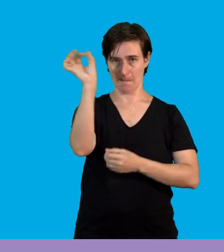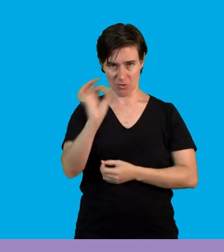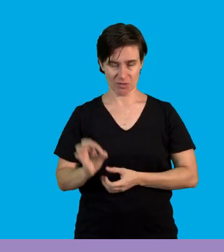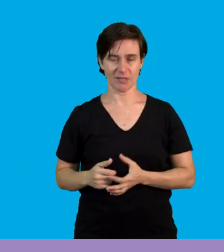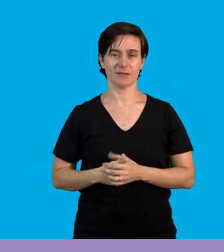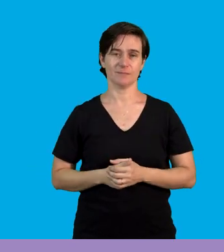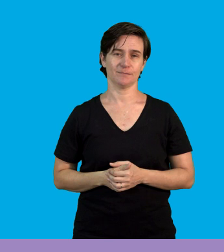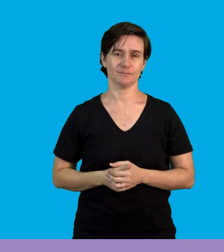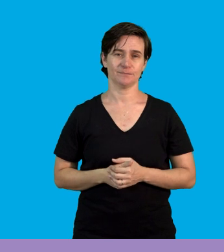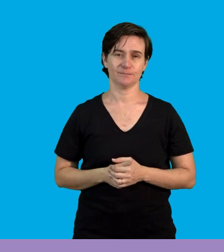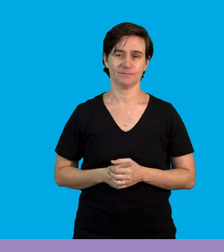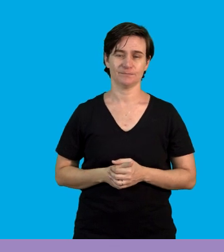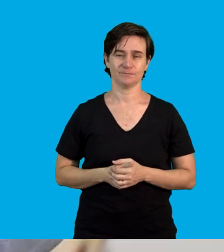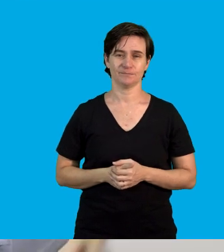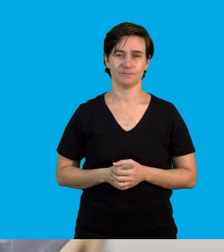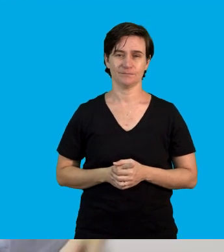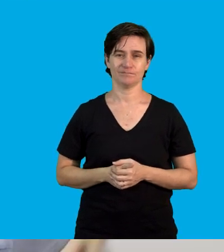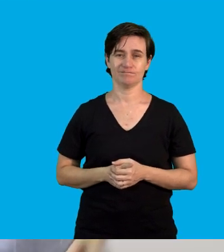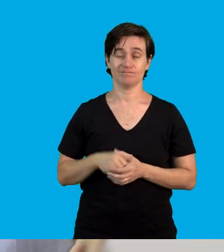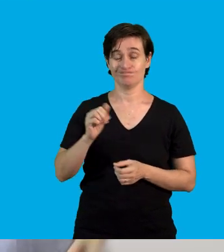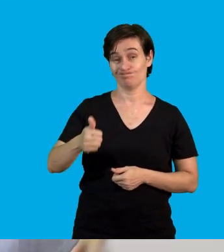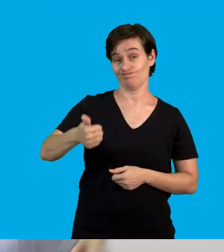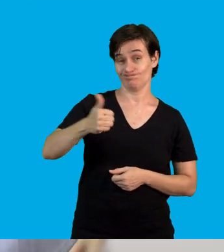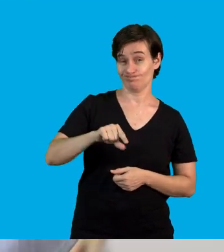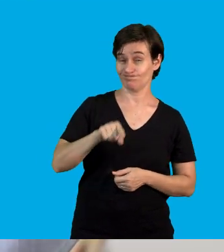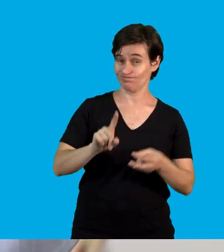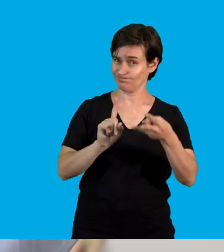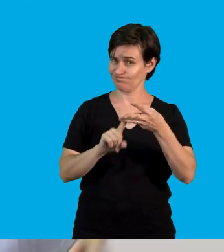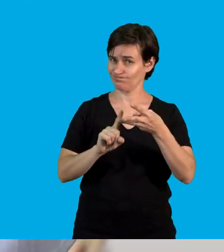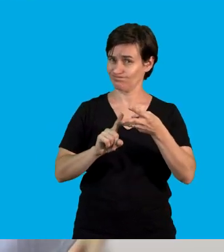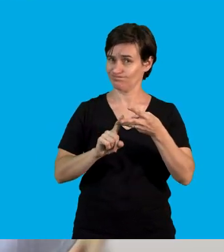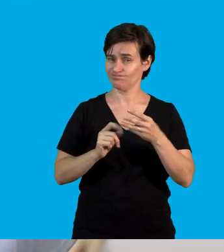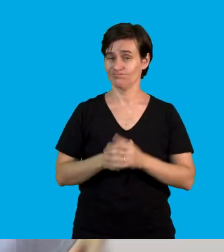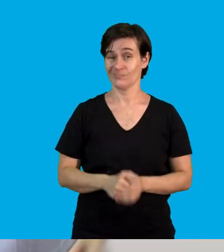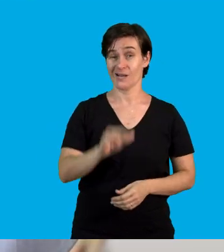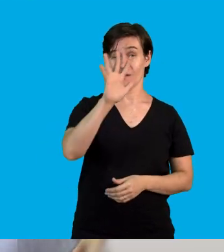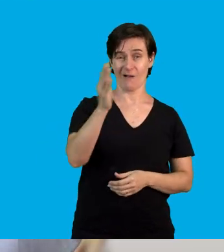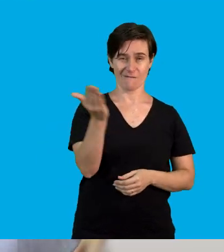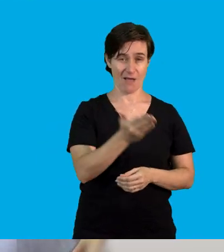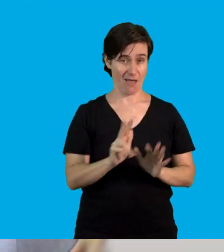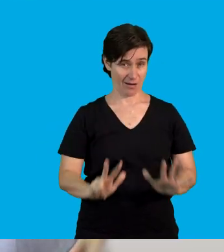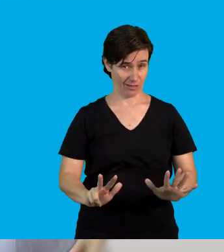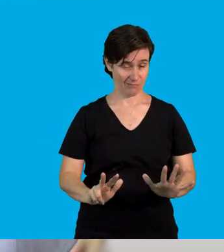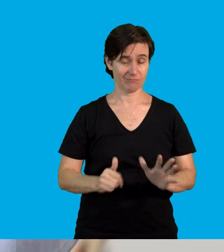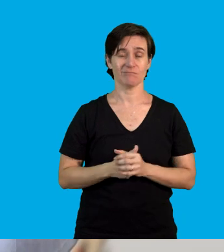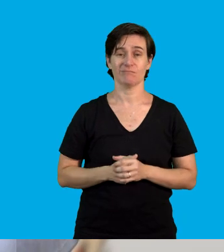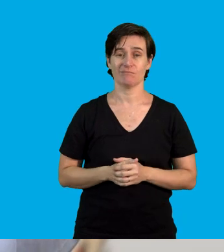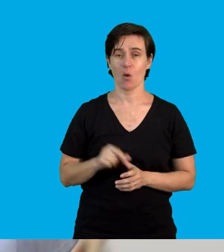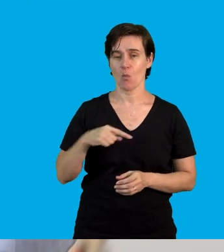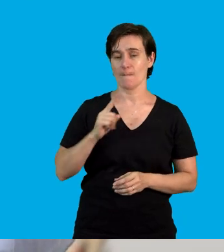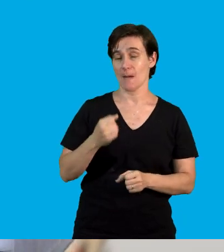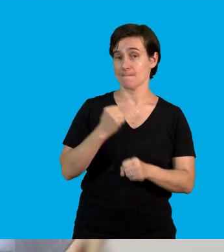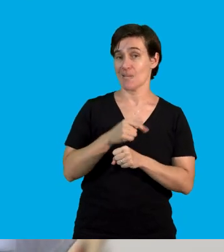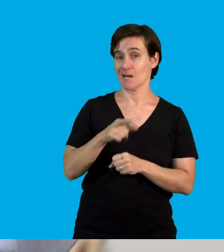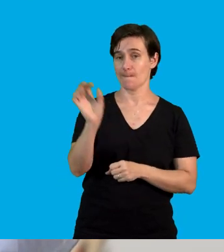becomes 60%. Our next fraction then is 5/8 that